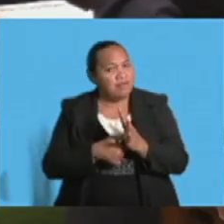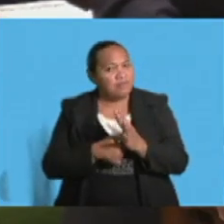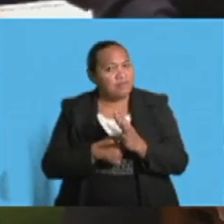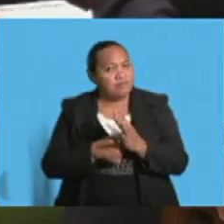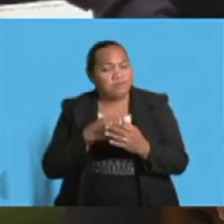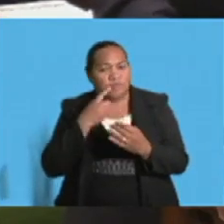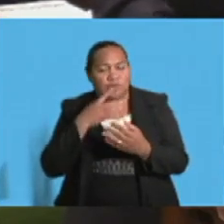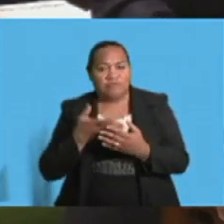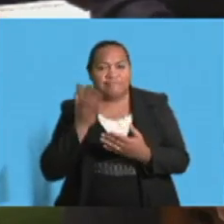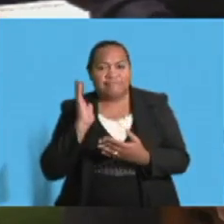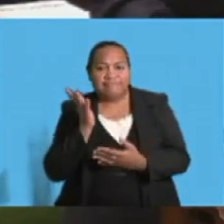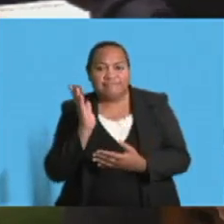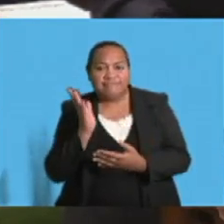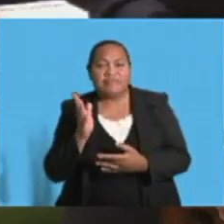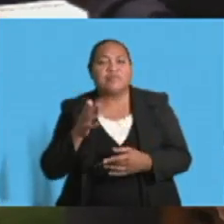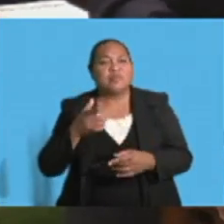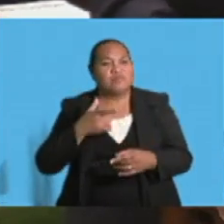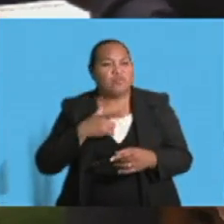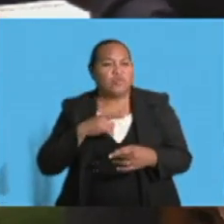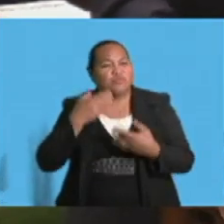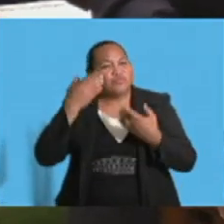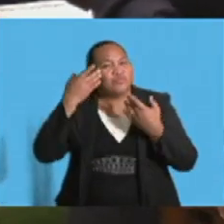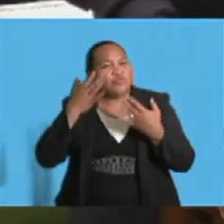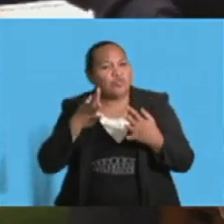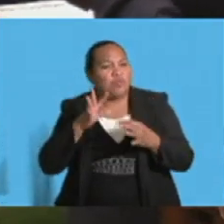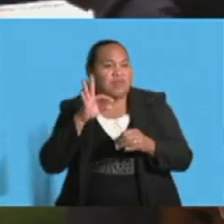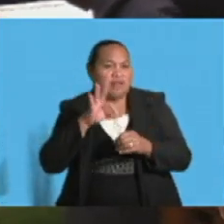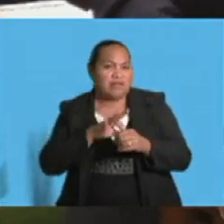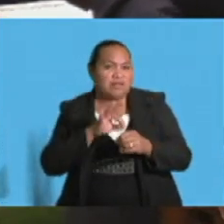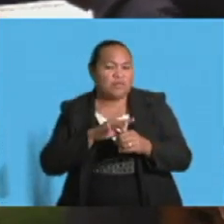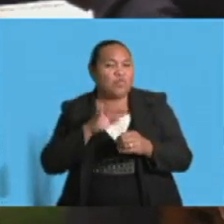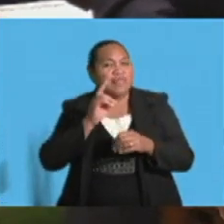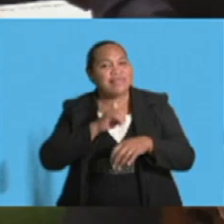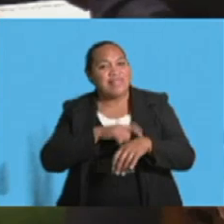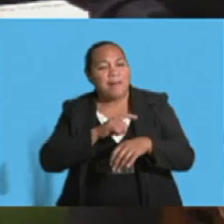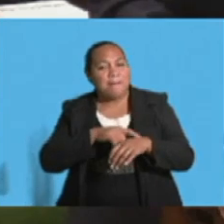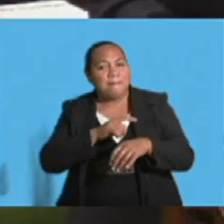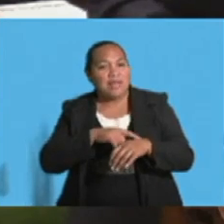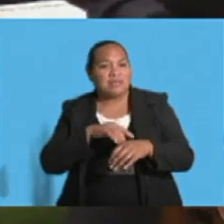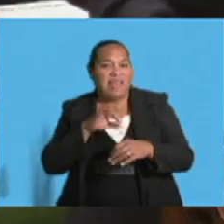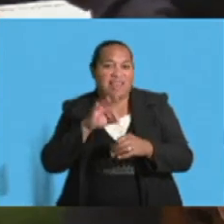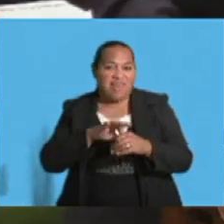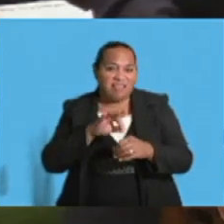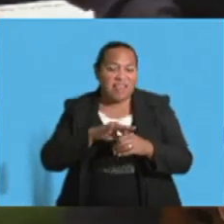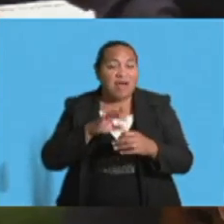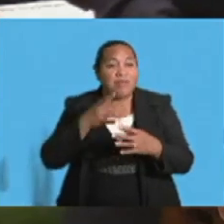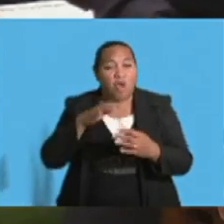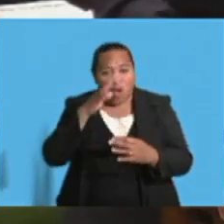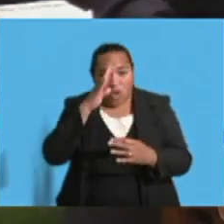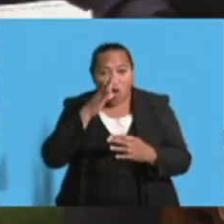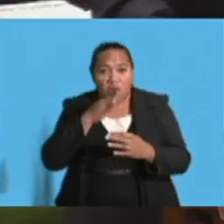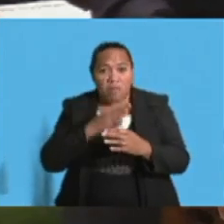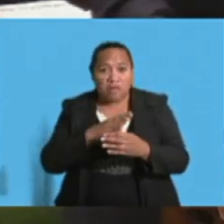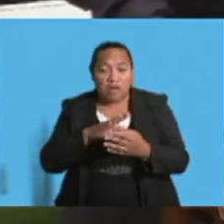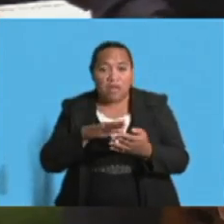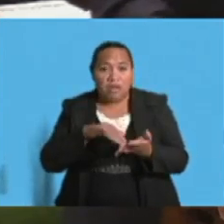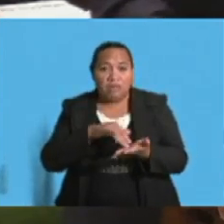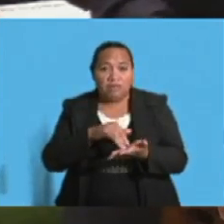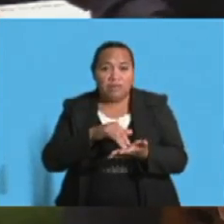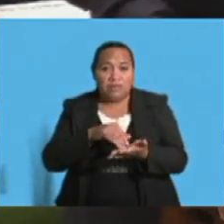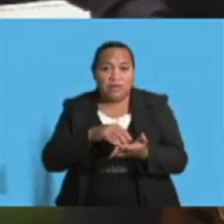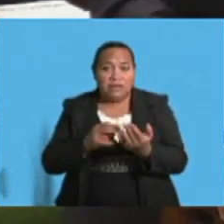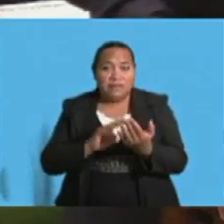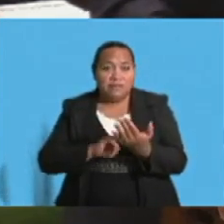meet as Parliament. We do not know when the elections will be held, but they need to be held at least by mid of November. Madam